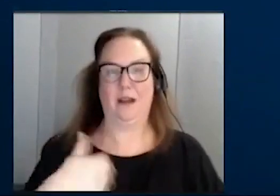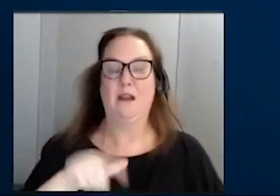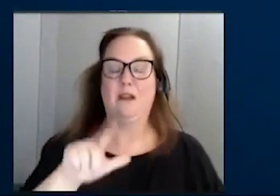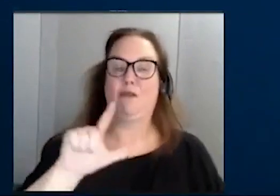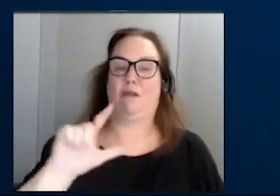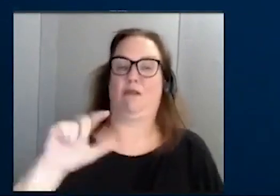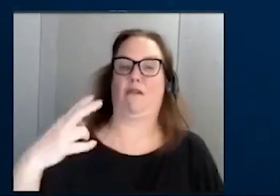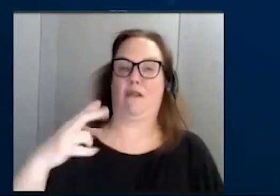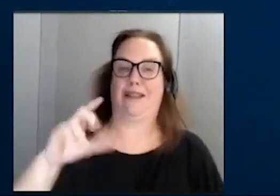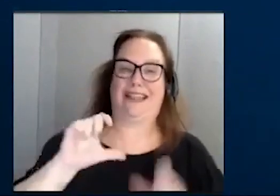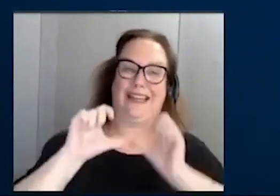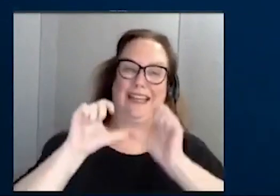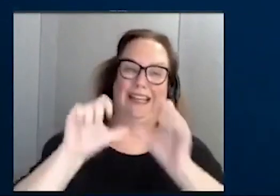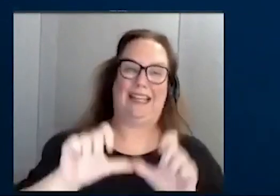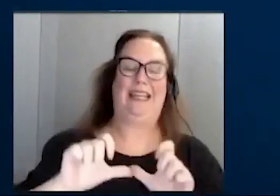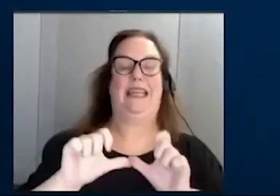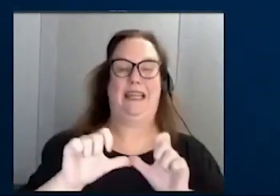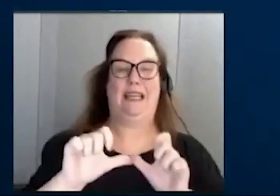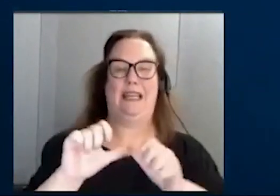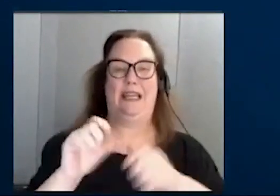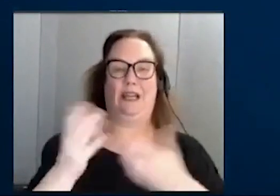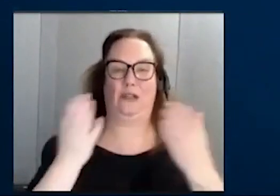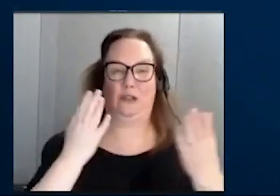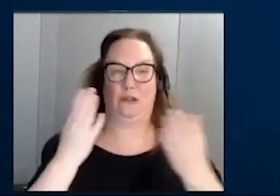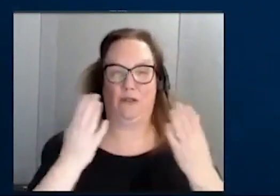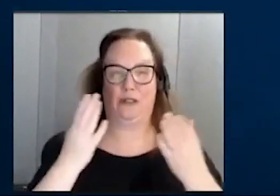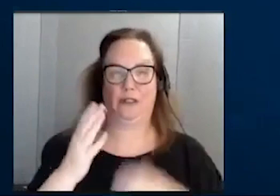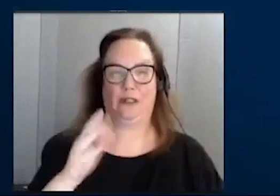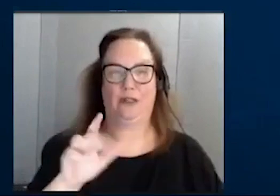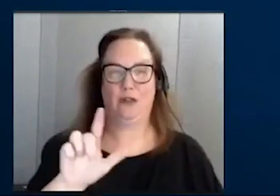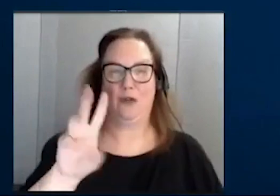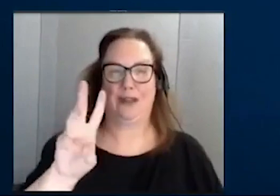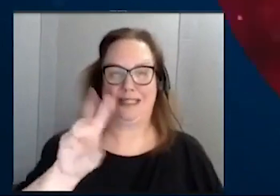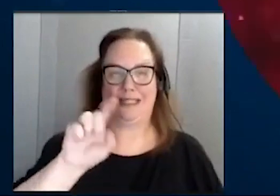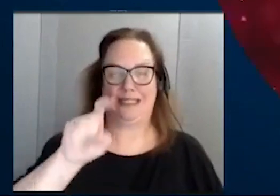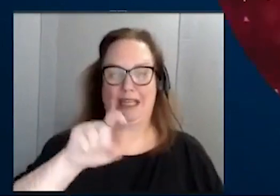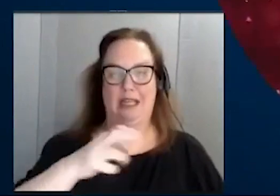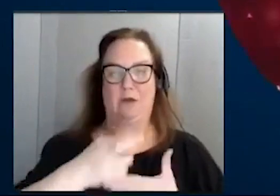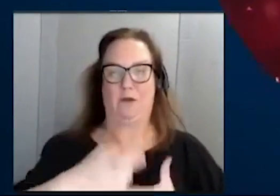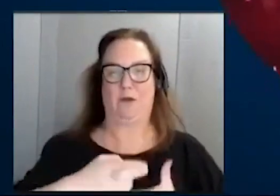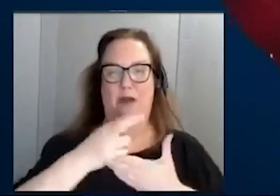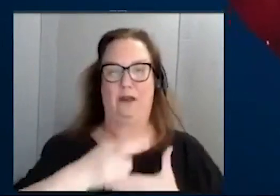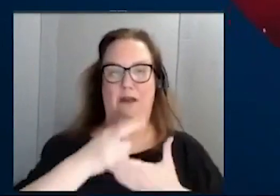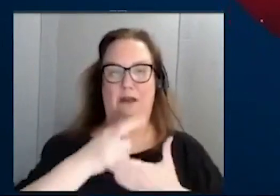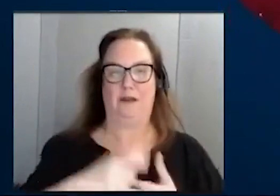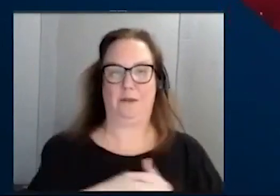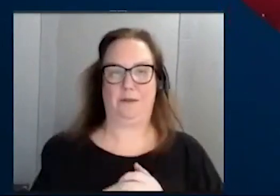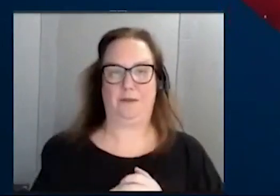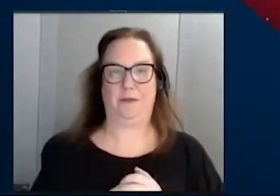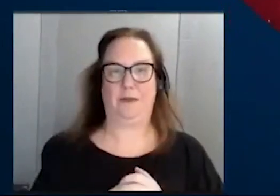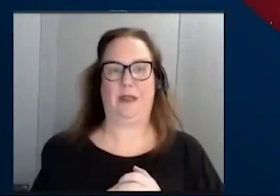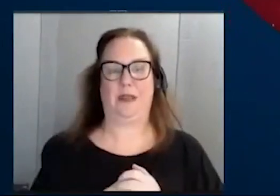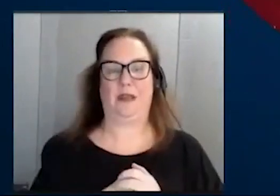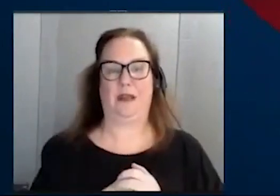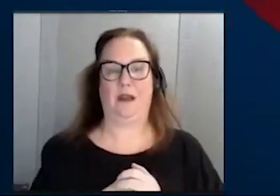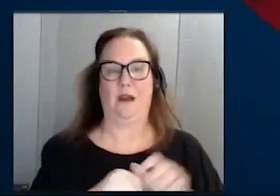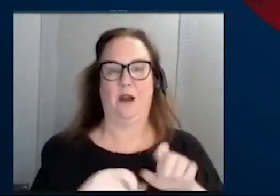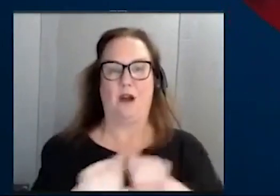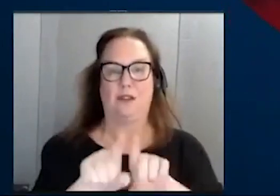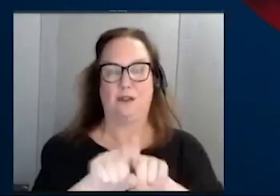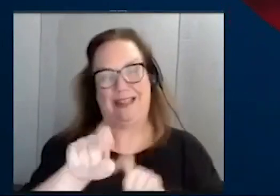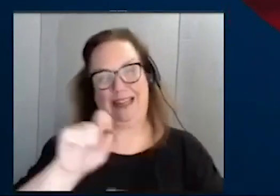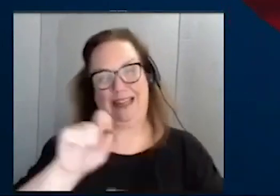services in their recovery. 26% patients needing rehabilitation, 23% need pulmonary services, also needing other services